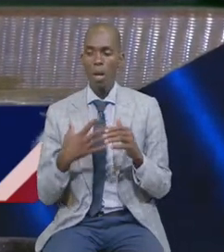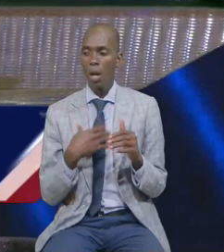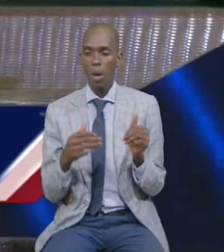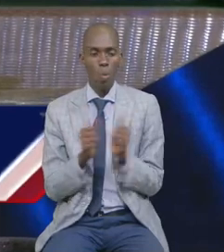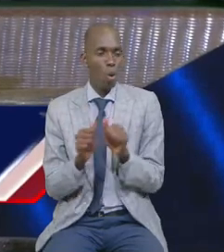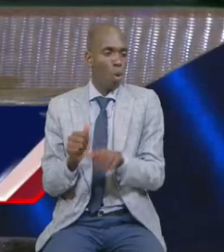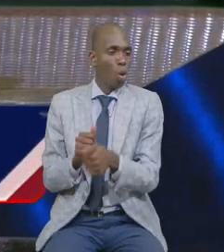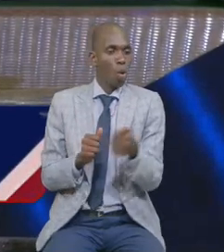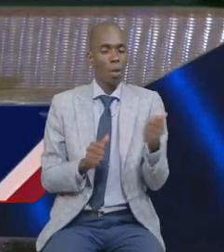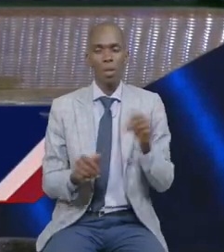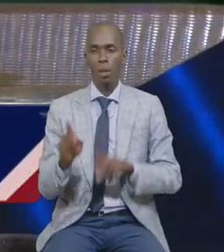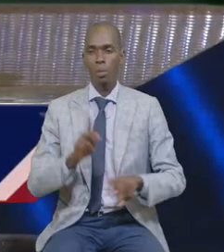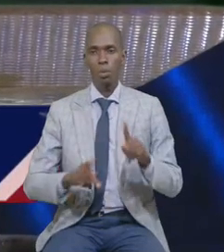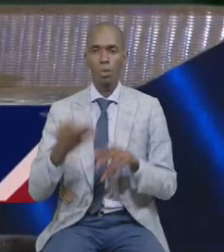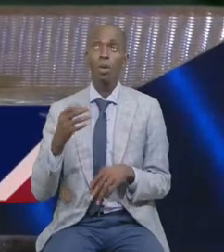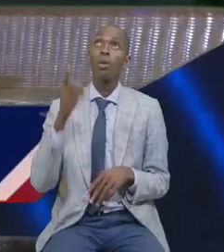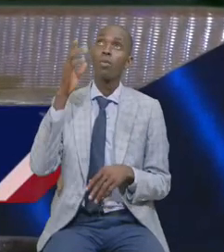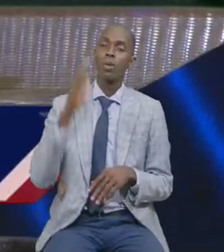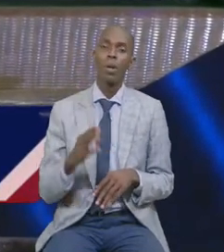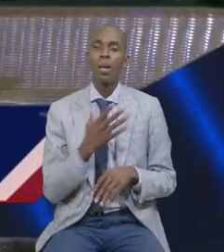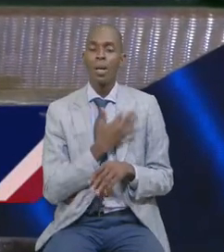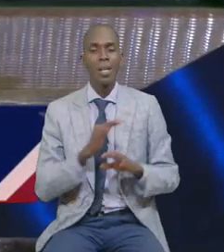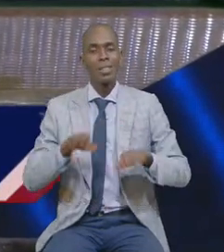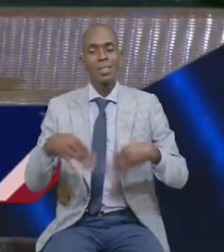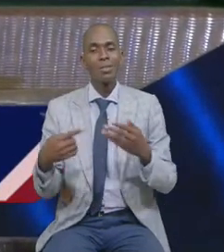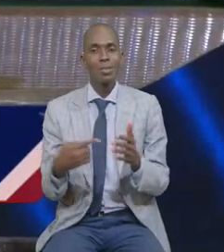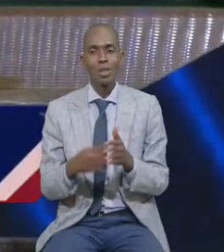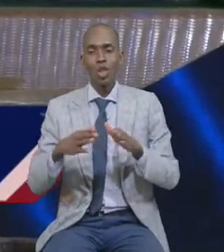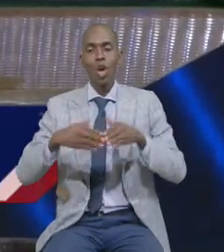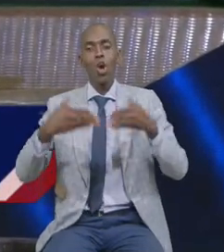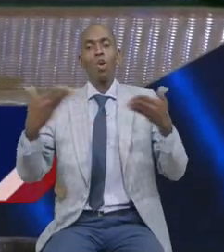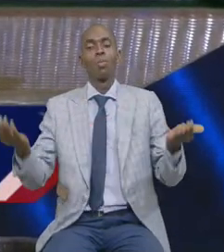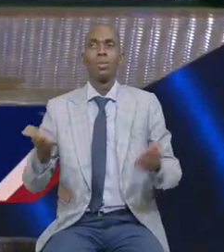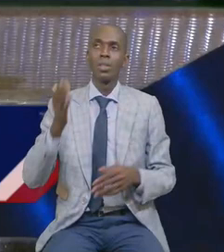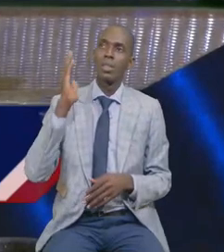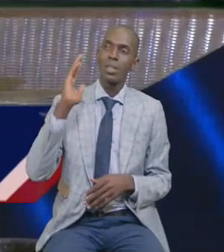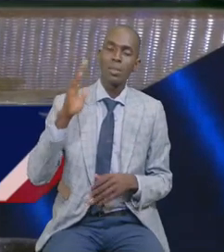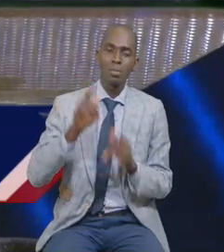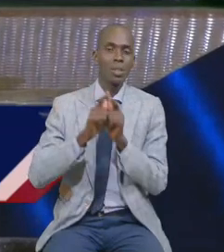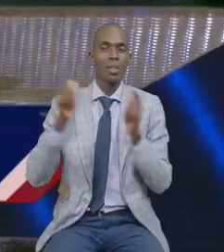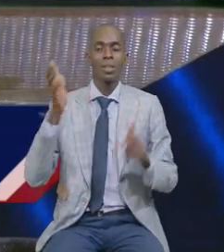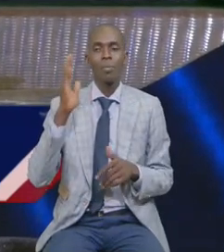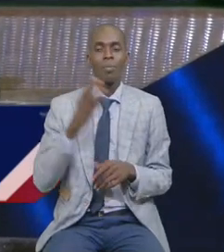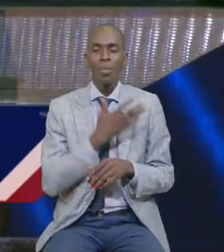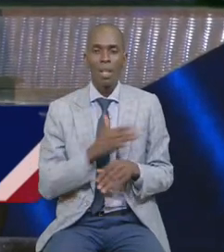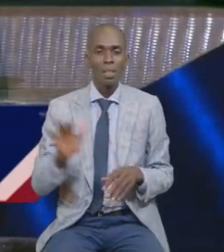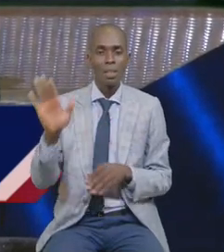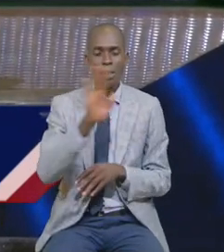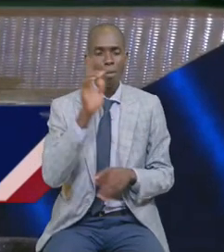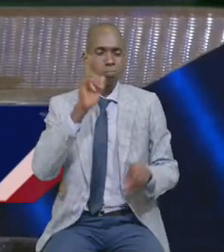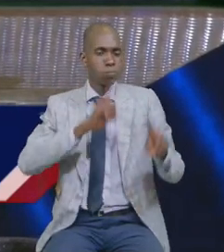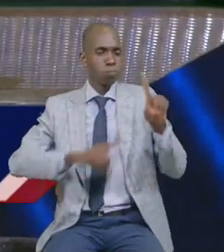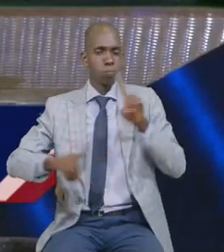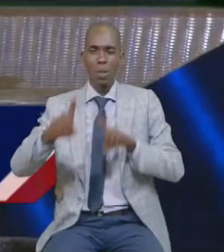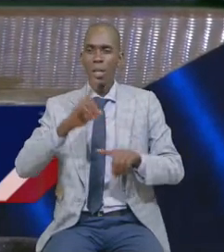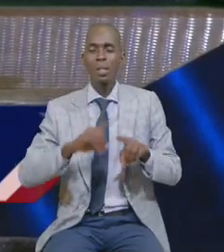God, and then they give this flamboyant and great testimonies and their utterances, they're like, they're almost